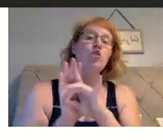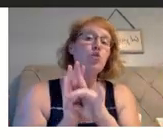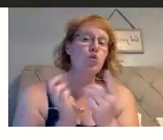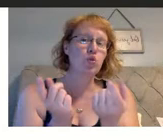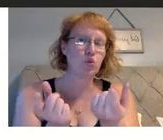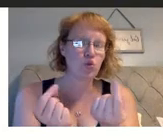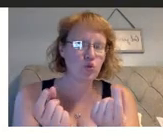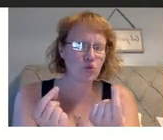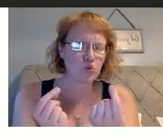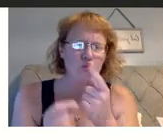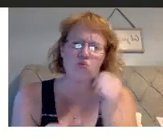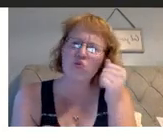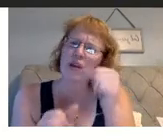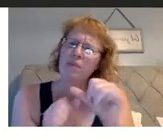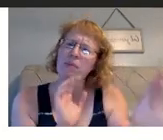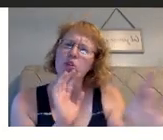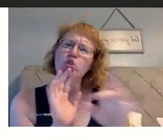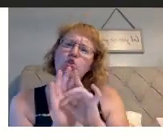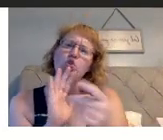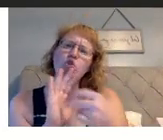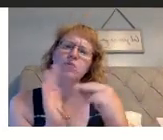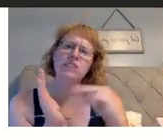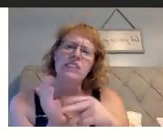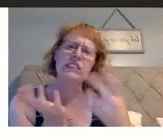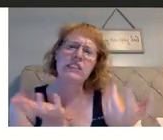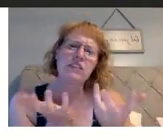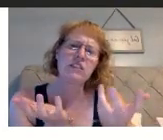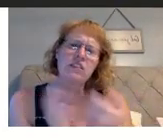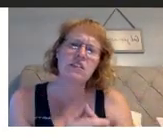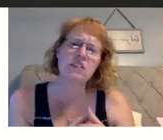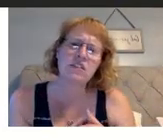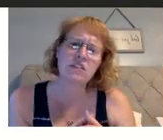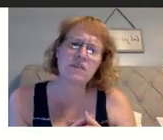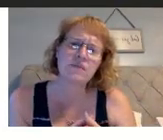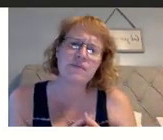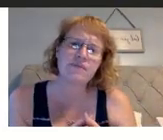to do. Who remembers what choose means?